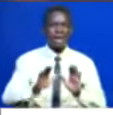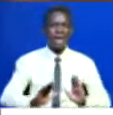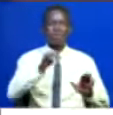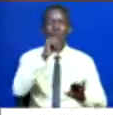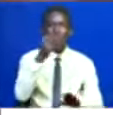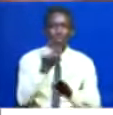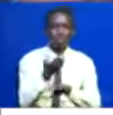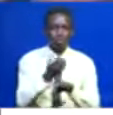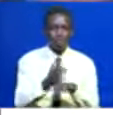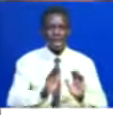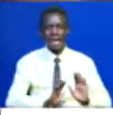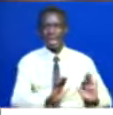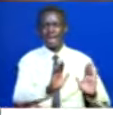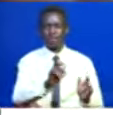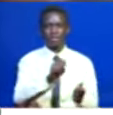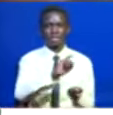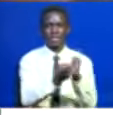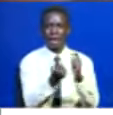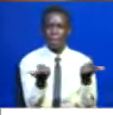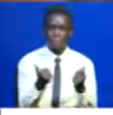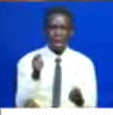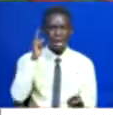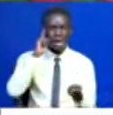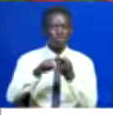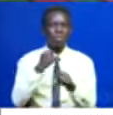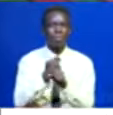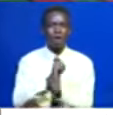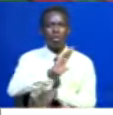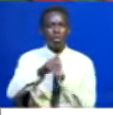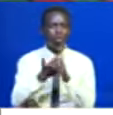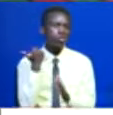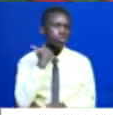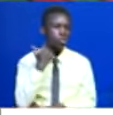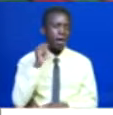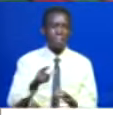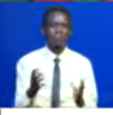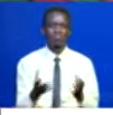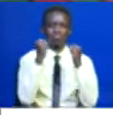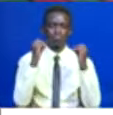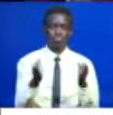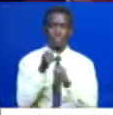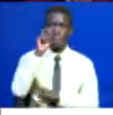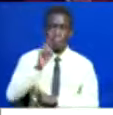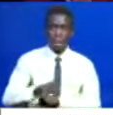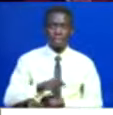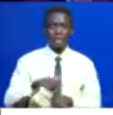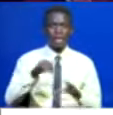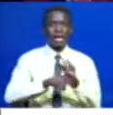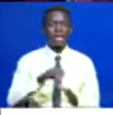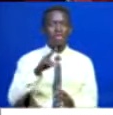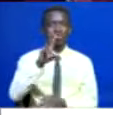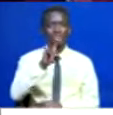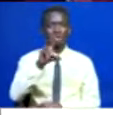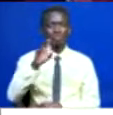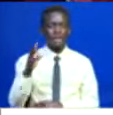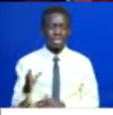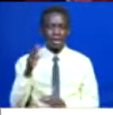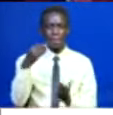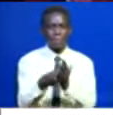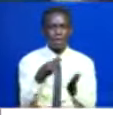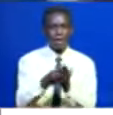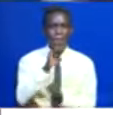ill-gotten assets and bringing the perpetrators to justice. And the 2023 financial bill has its pros and cons,